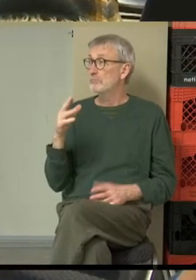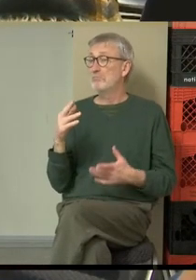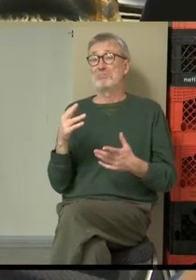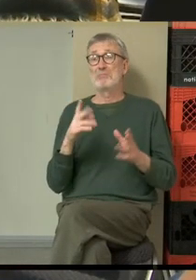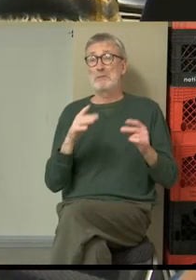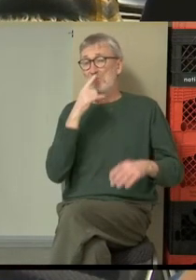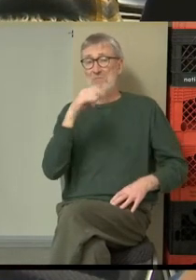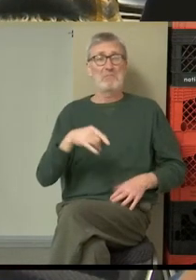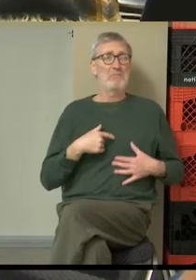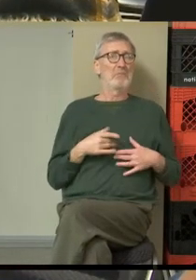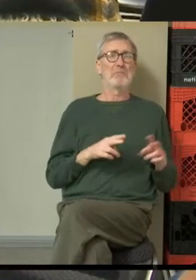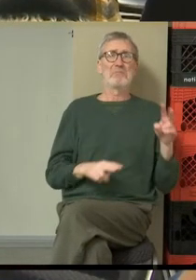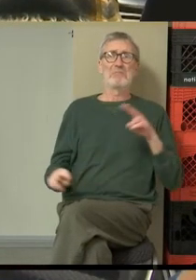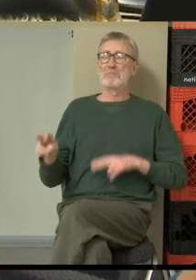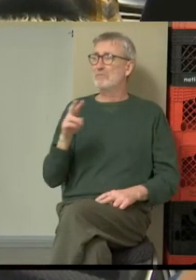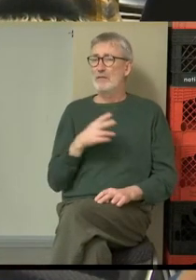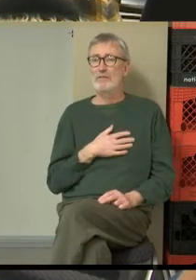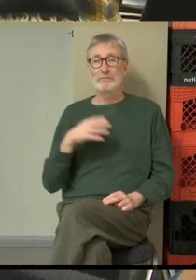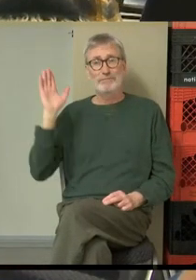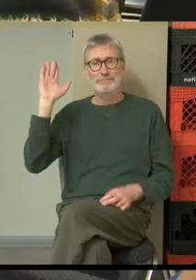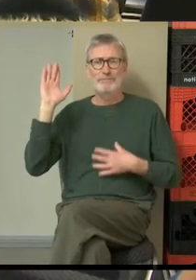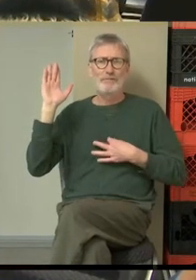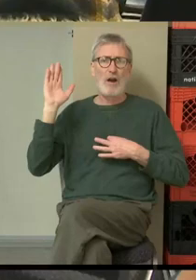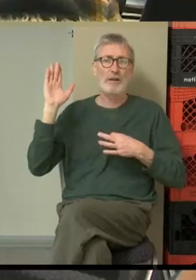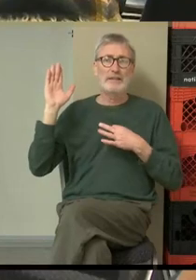here at the park and making sure everybody's safe.